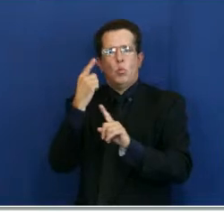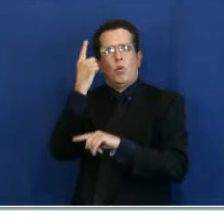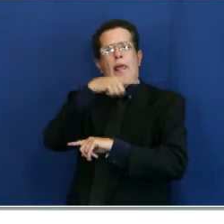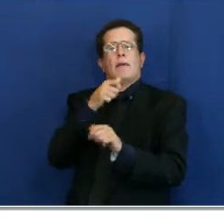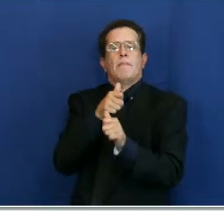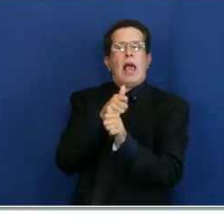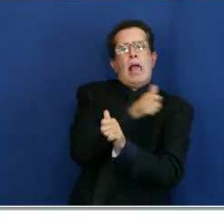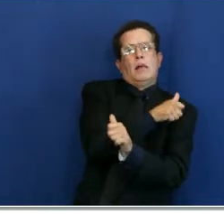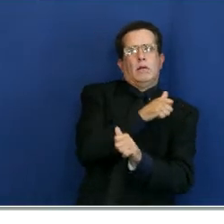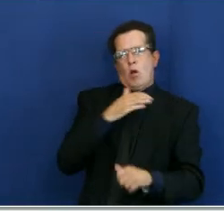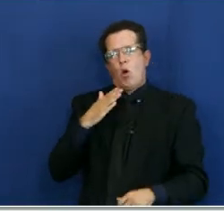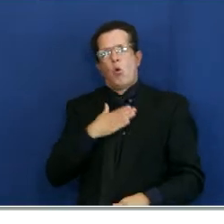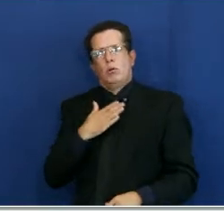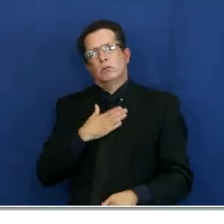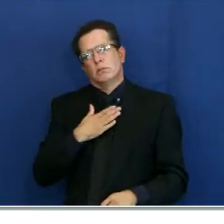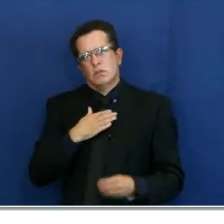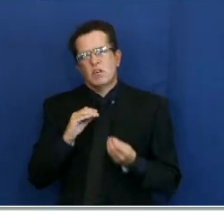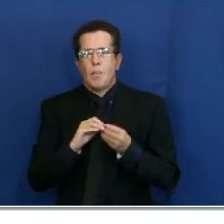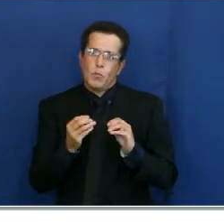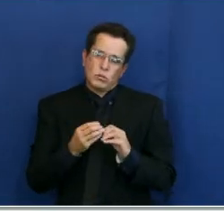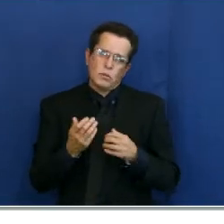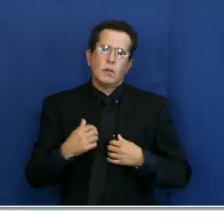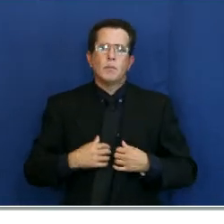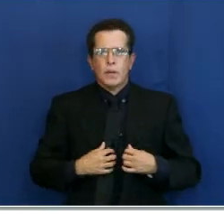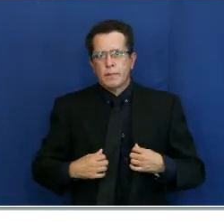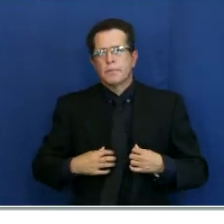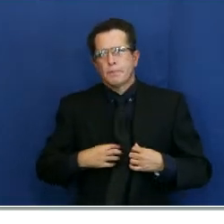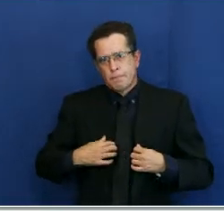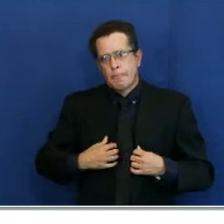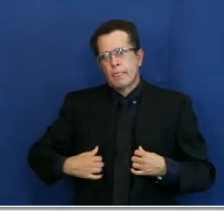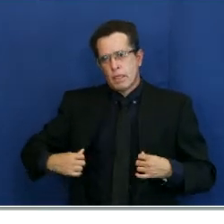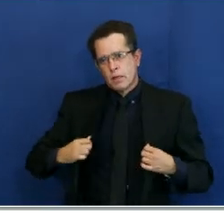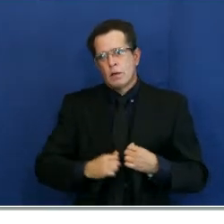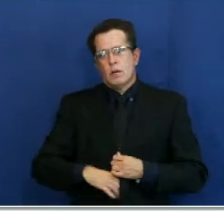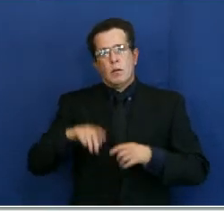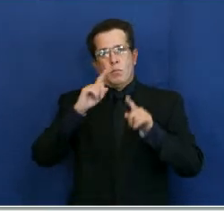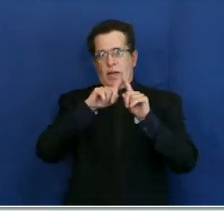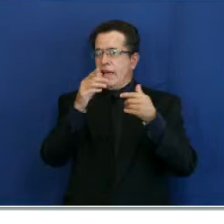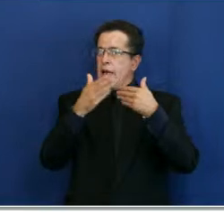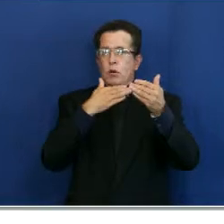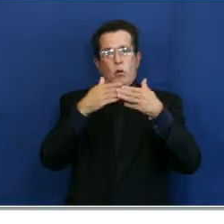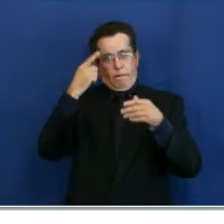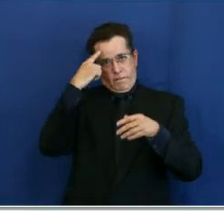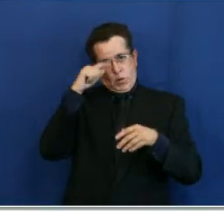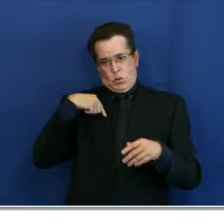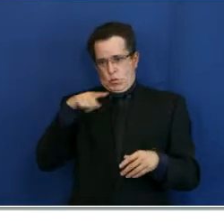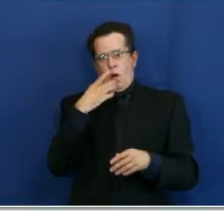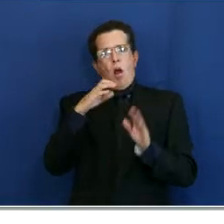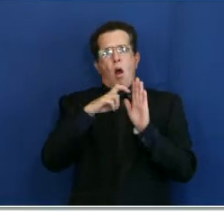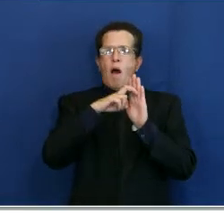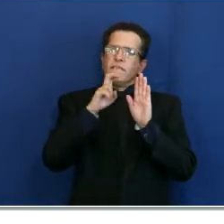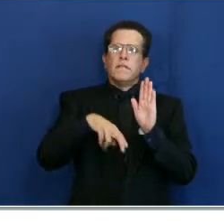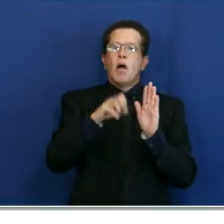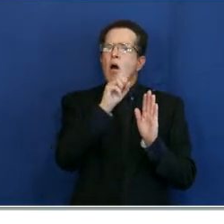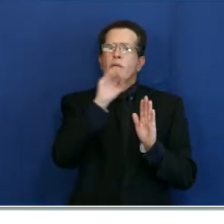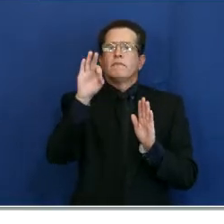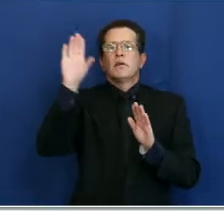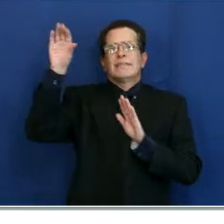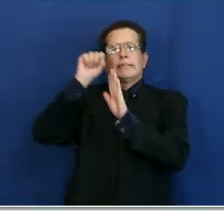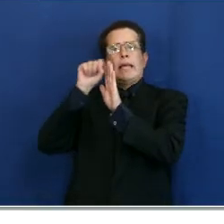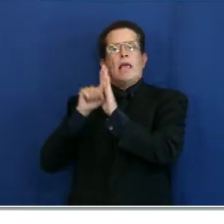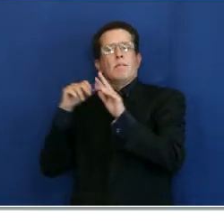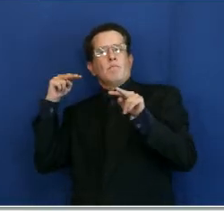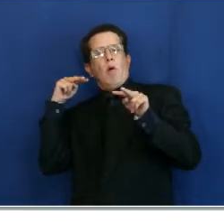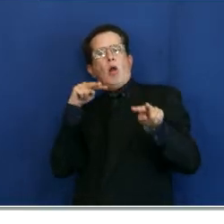particular metric. But in any case, when it comes to coming off the state's county